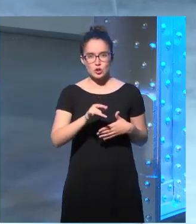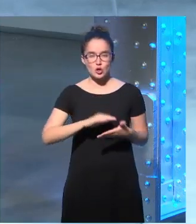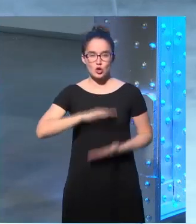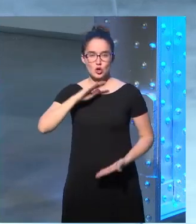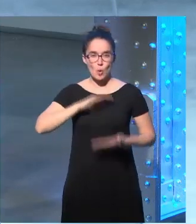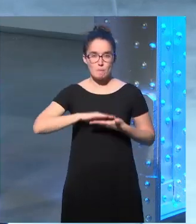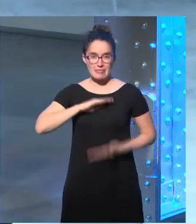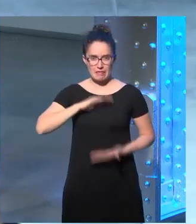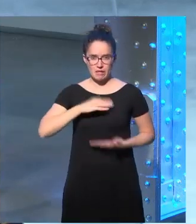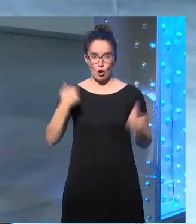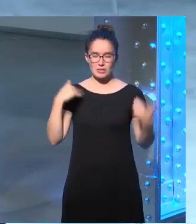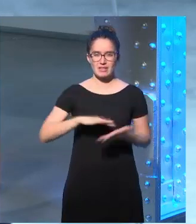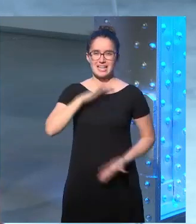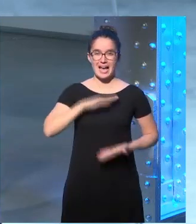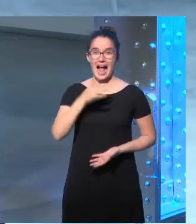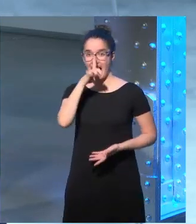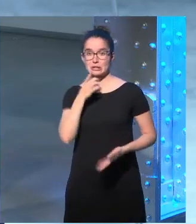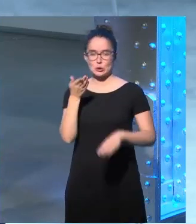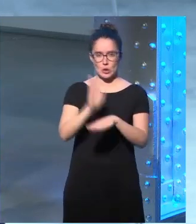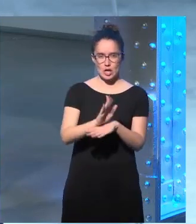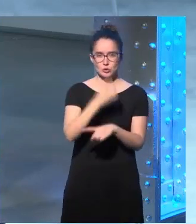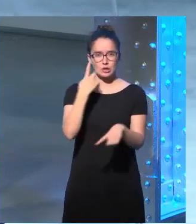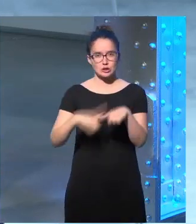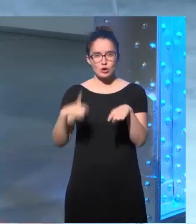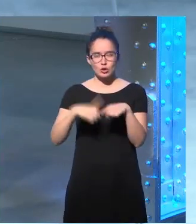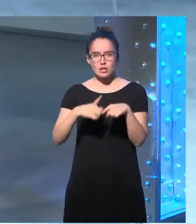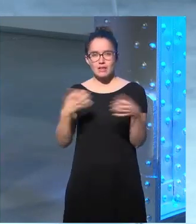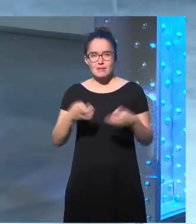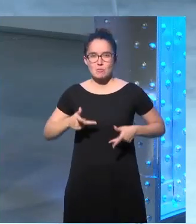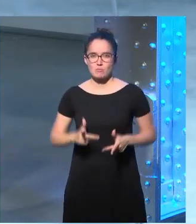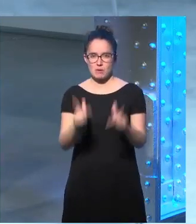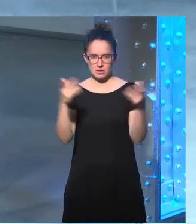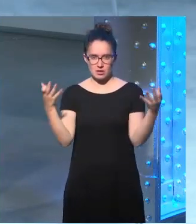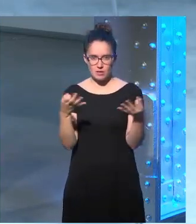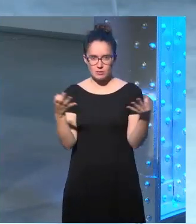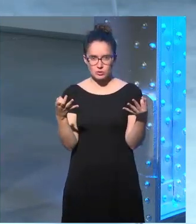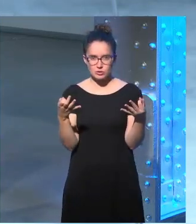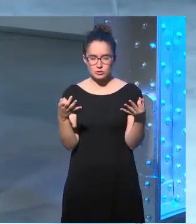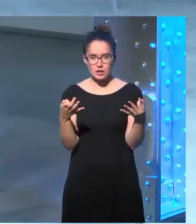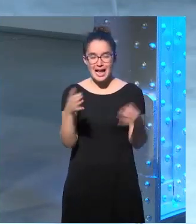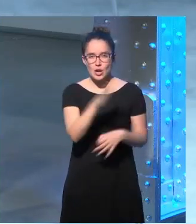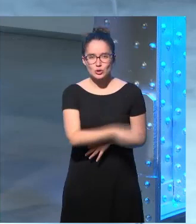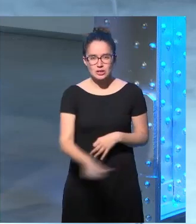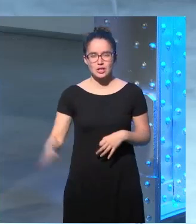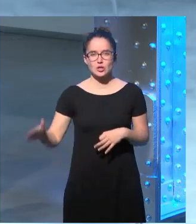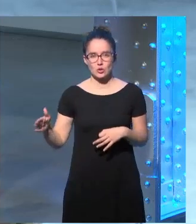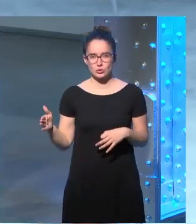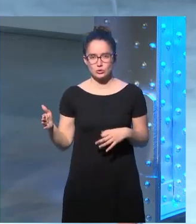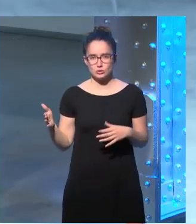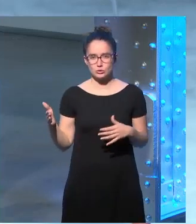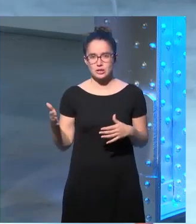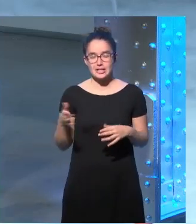I agreed. And I talked about aptitude skills. There are certain things that we need